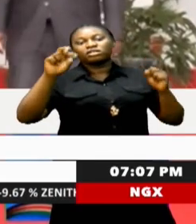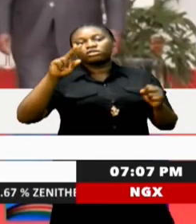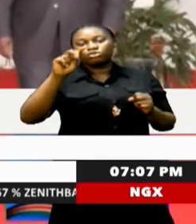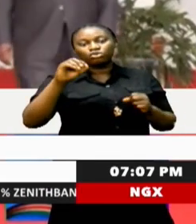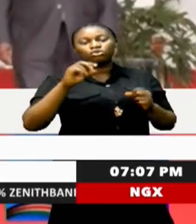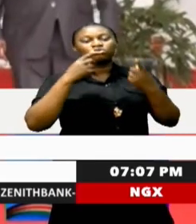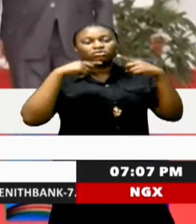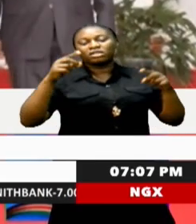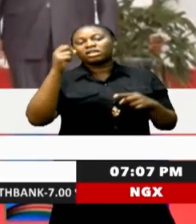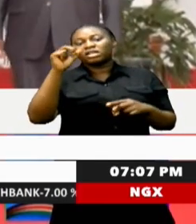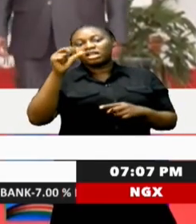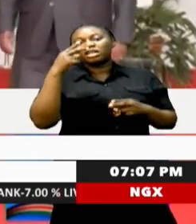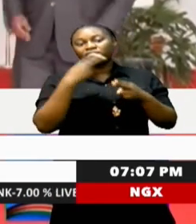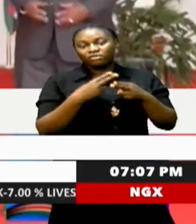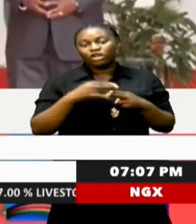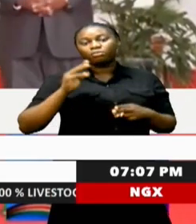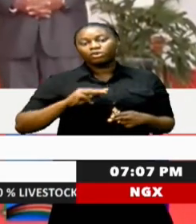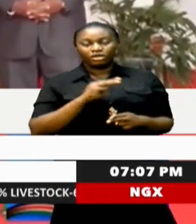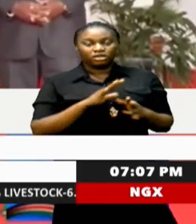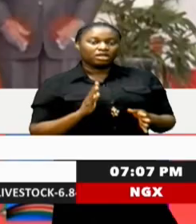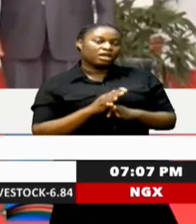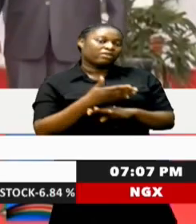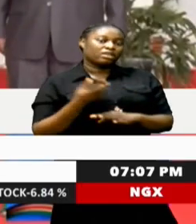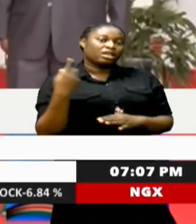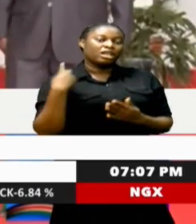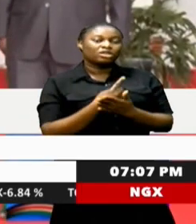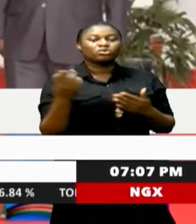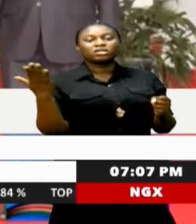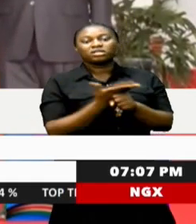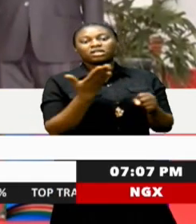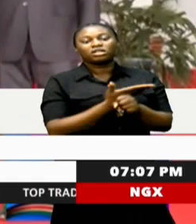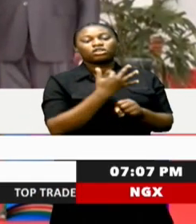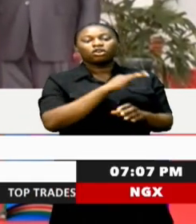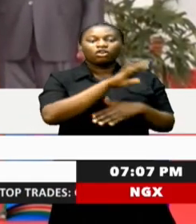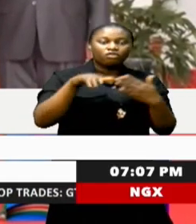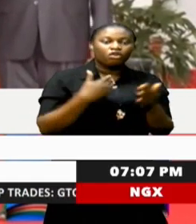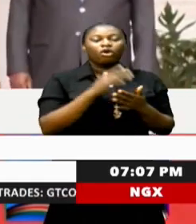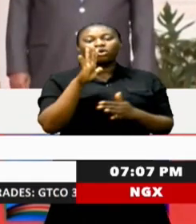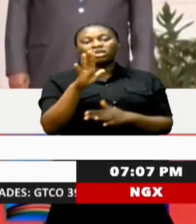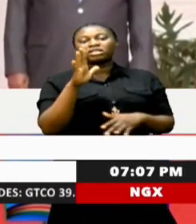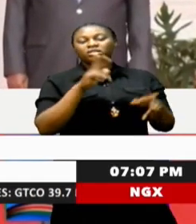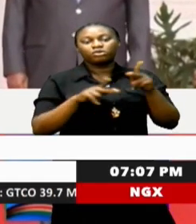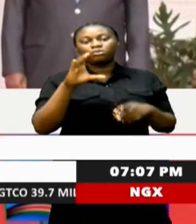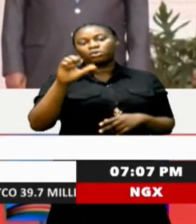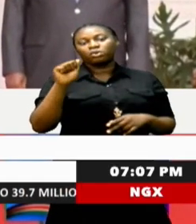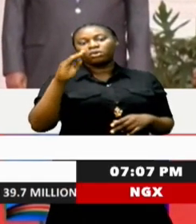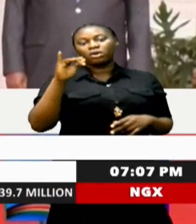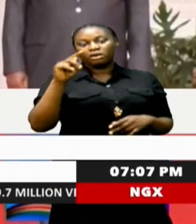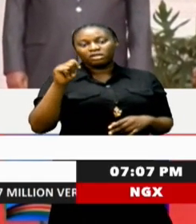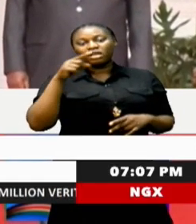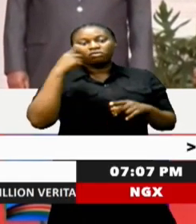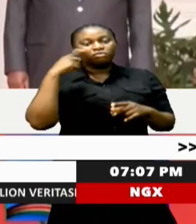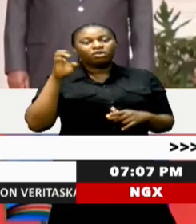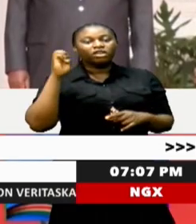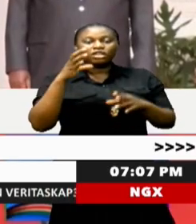of 11 proposed ministers after last week's sacking of almost his entire cabinet as he seeks to contain the worst crisis of